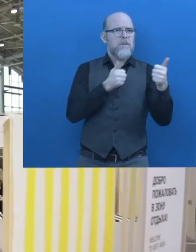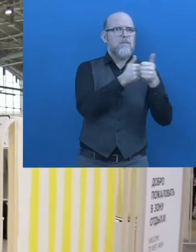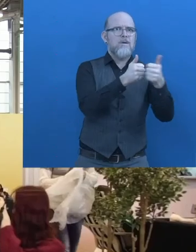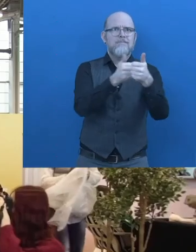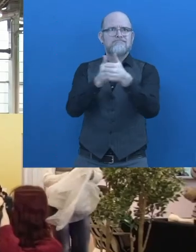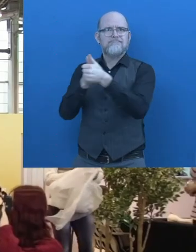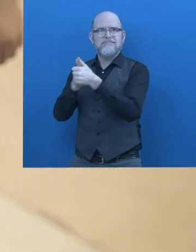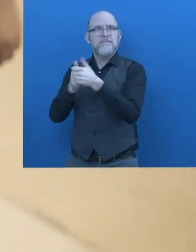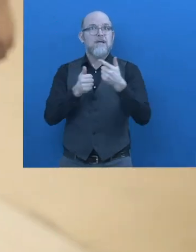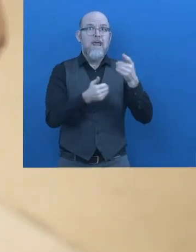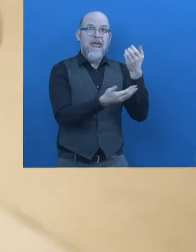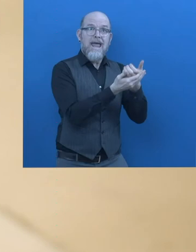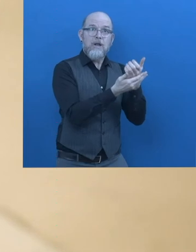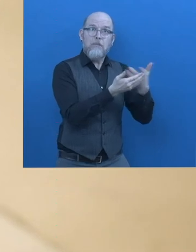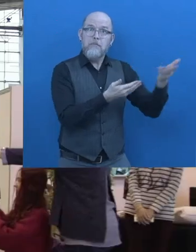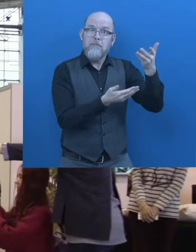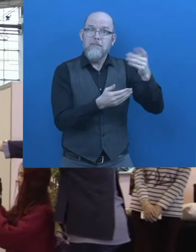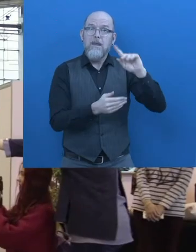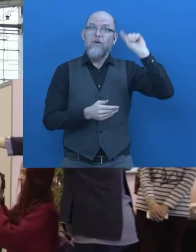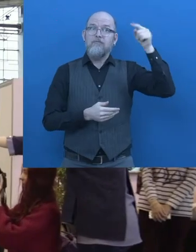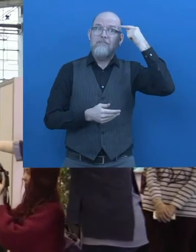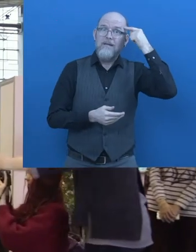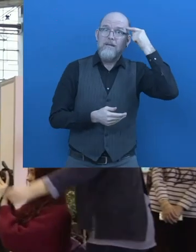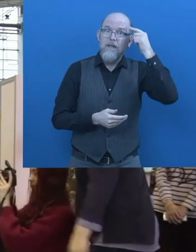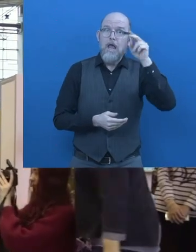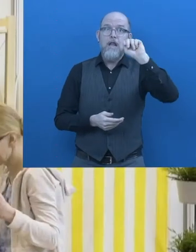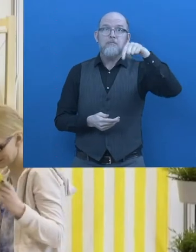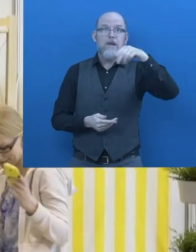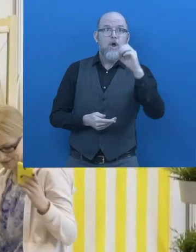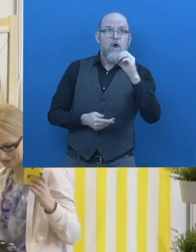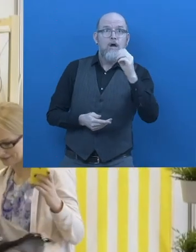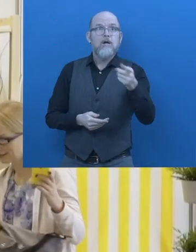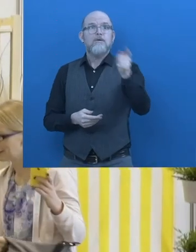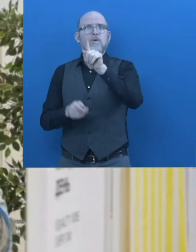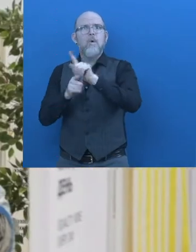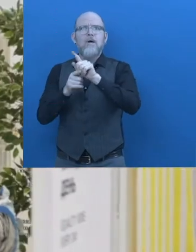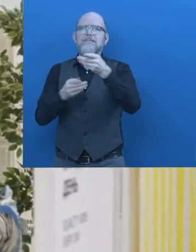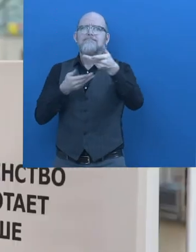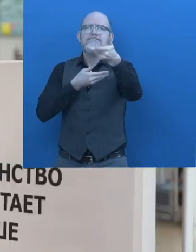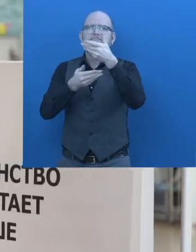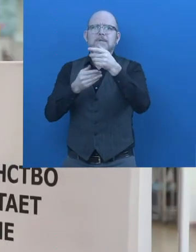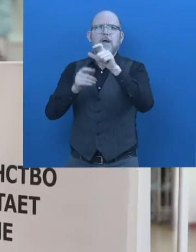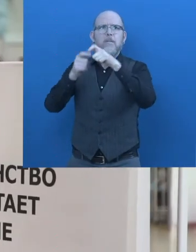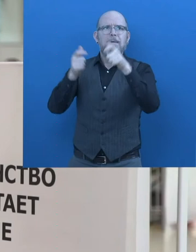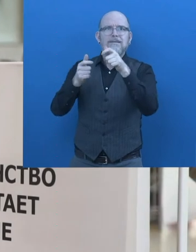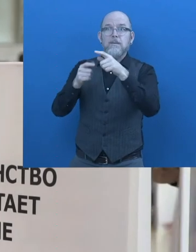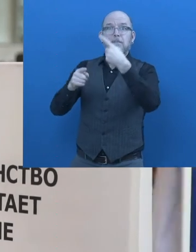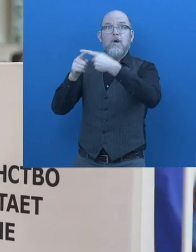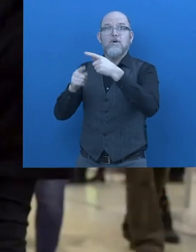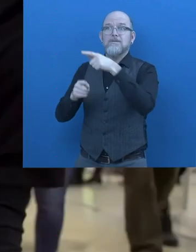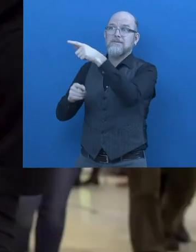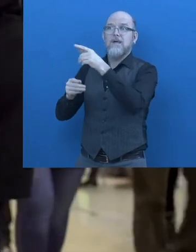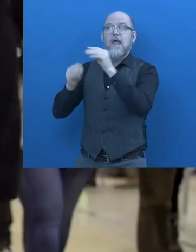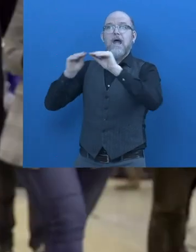government, NGOs and trade unions and educational institutions, and they all help to create an